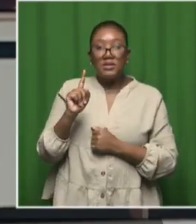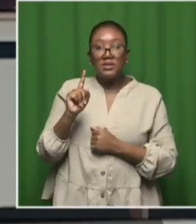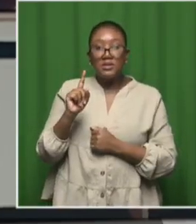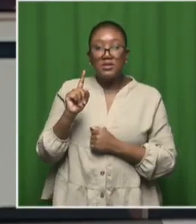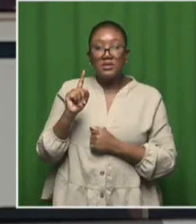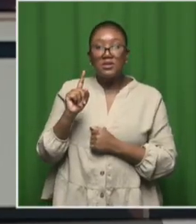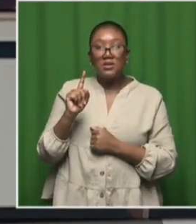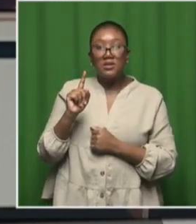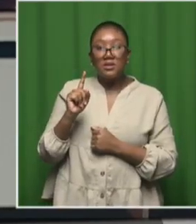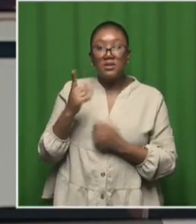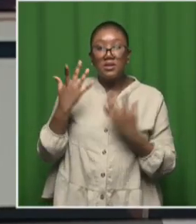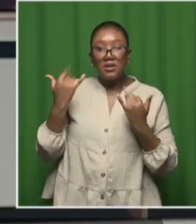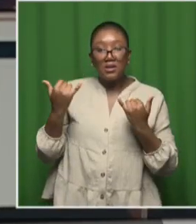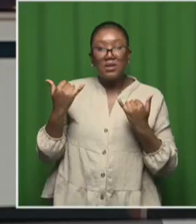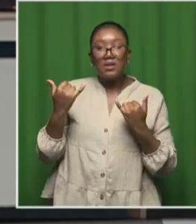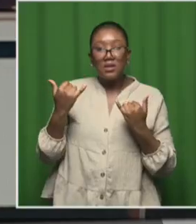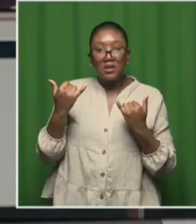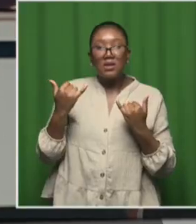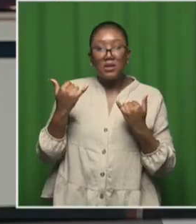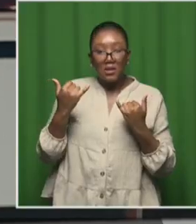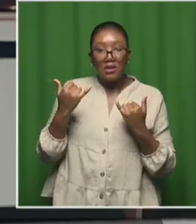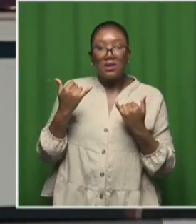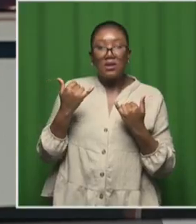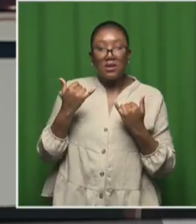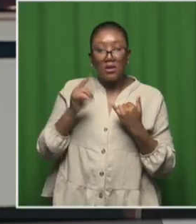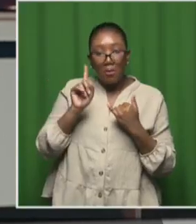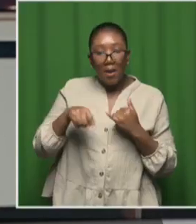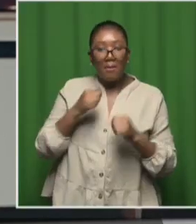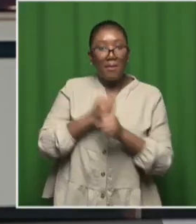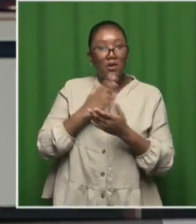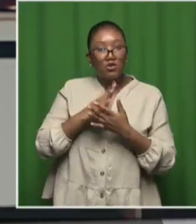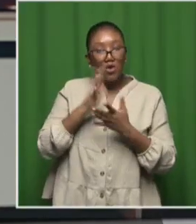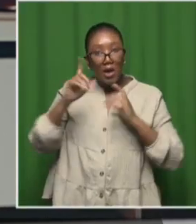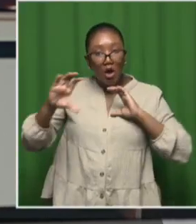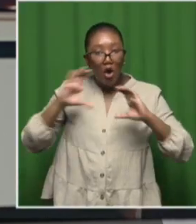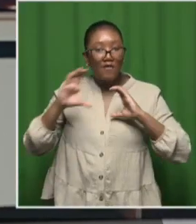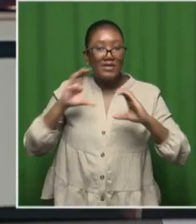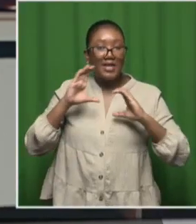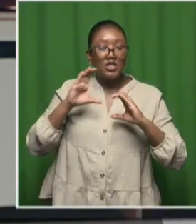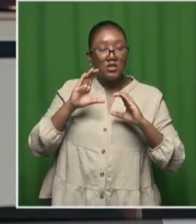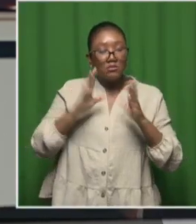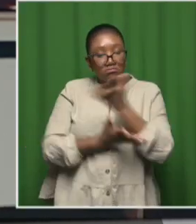yes, it immediately initiates a conversation on that.